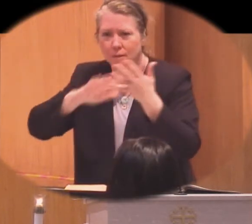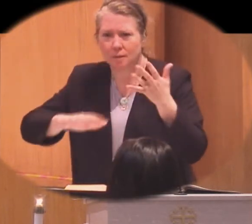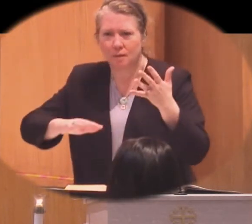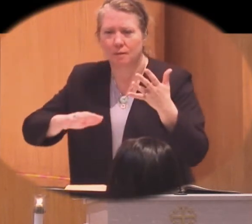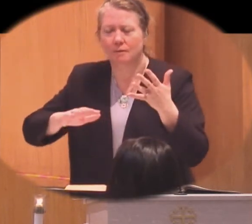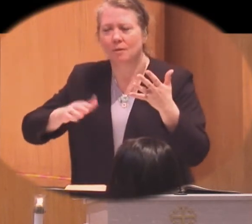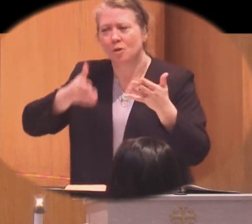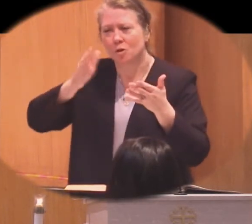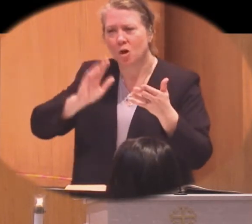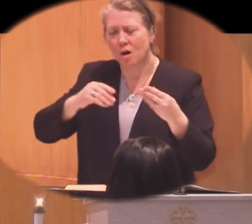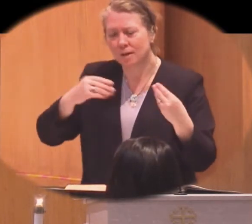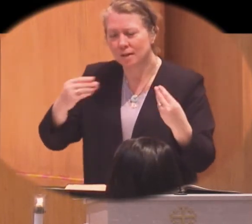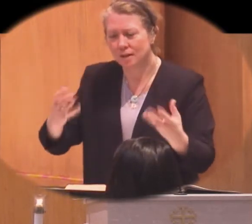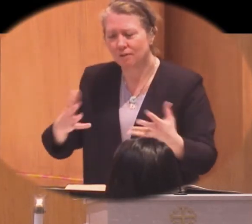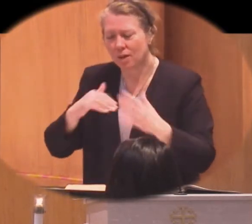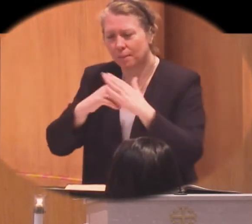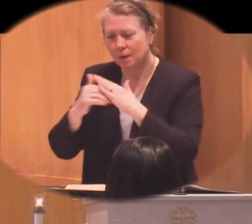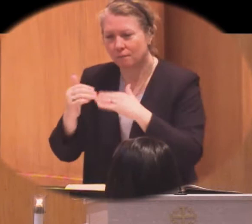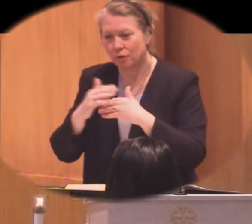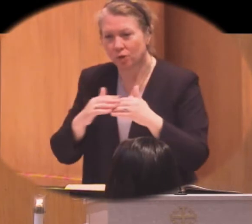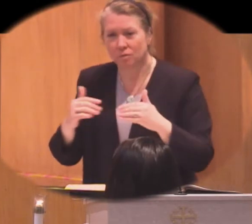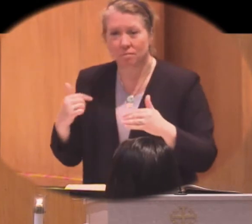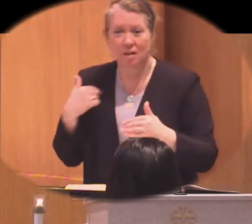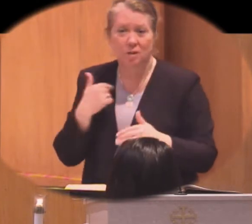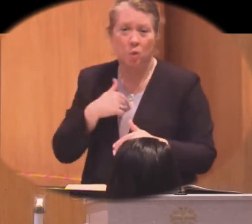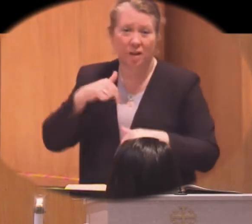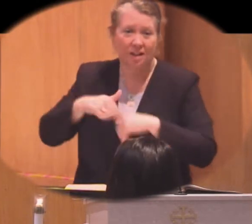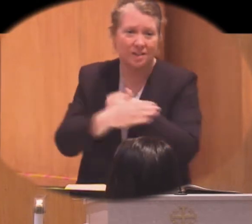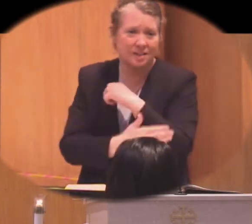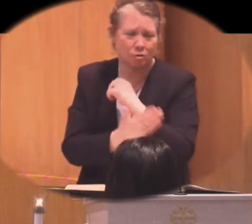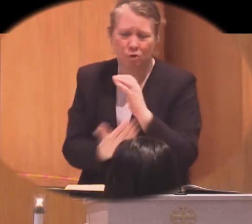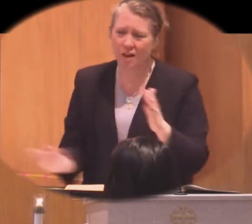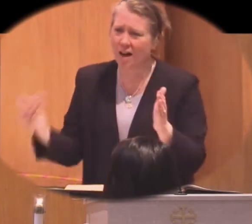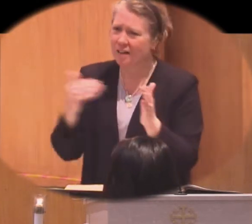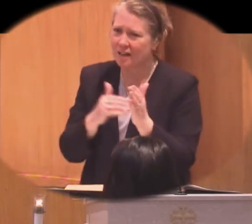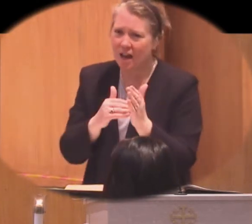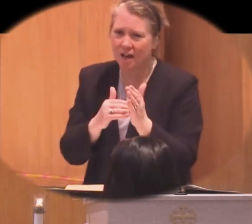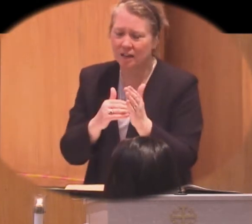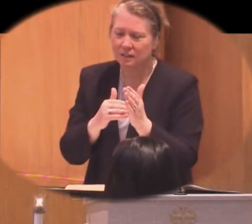we once again face, as a nation, another act of